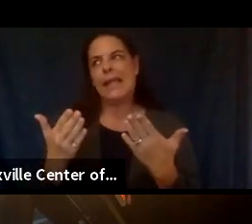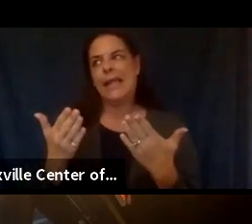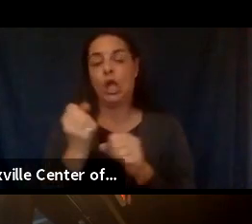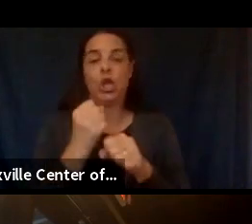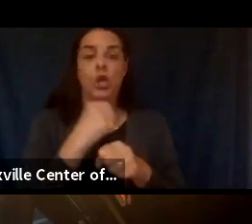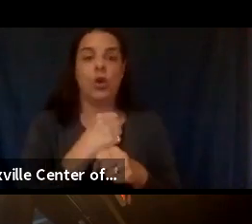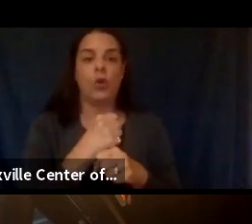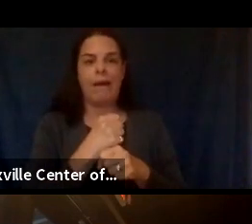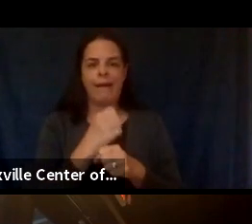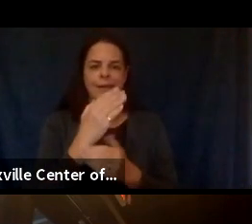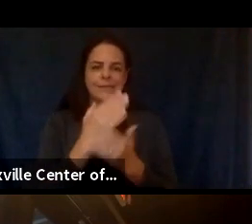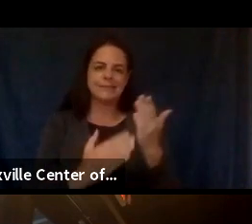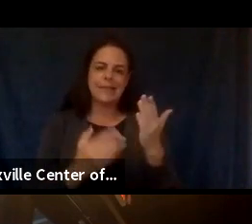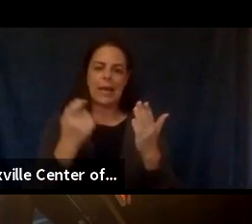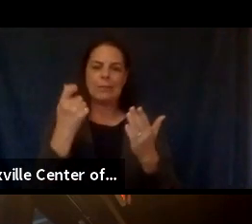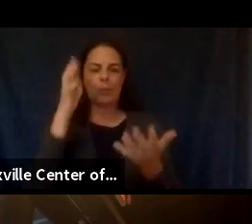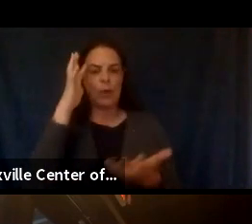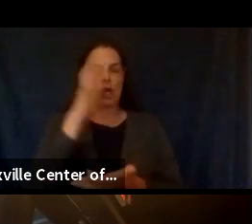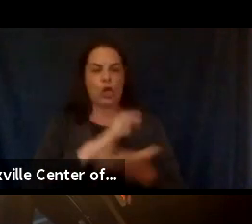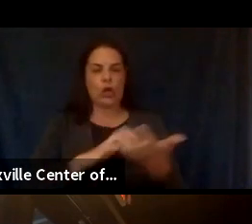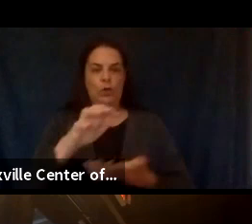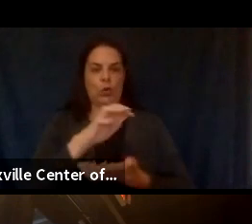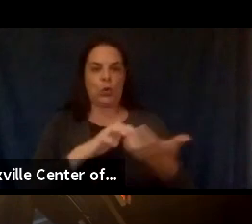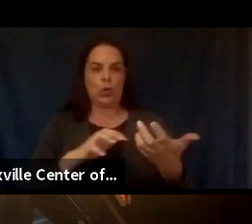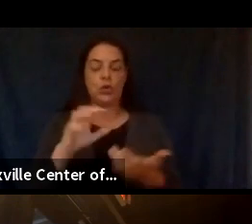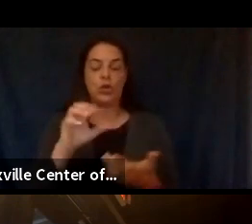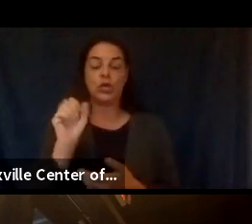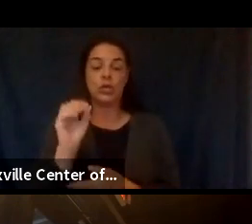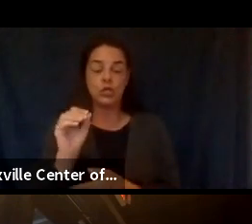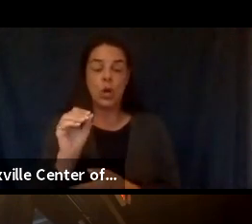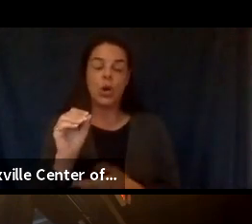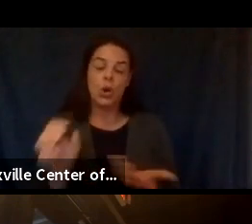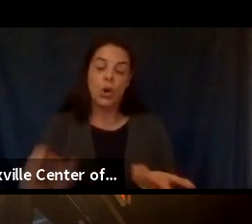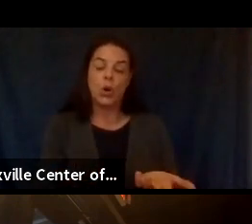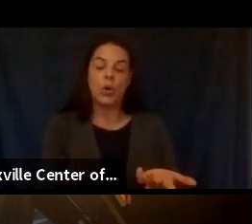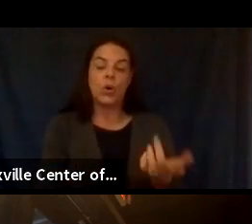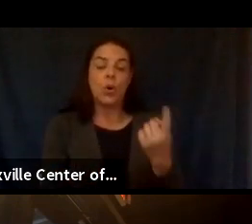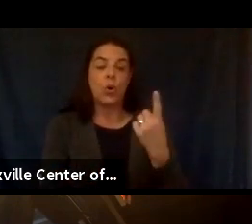some degree of confusion. And so, you